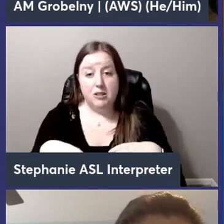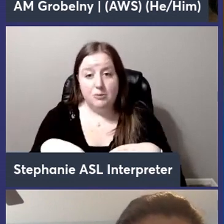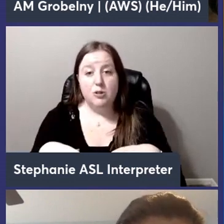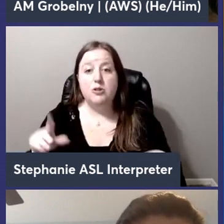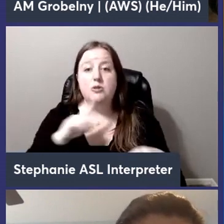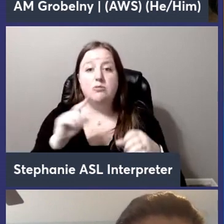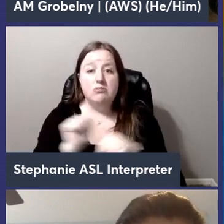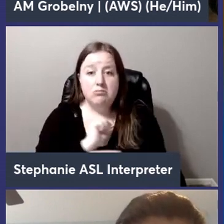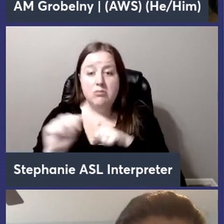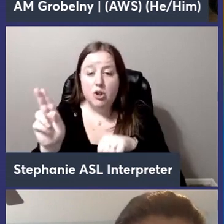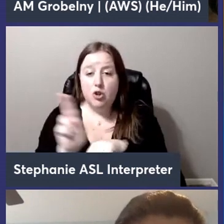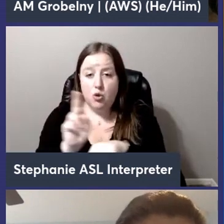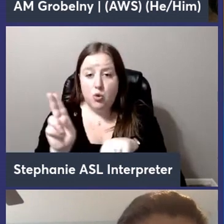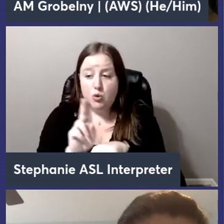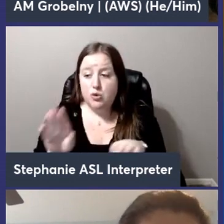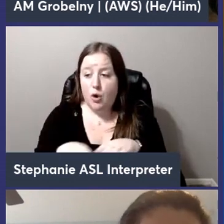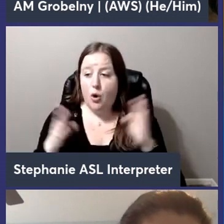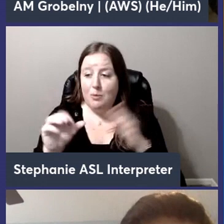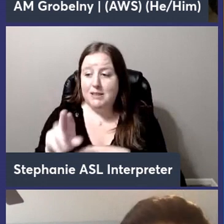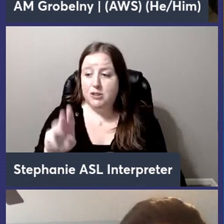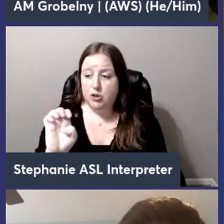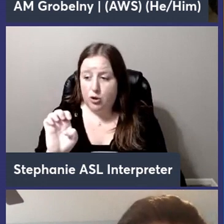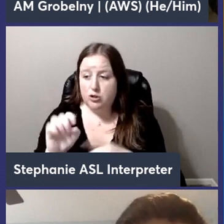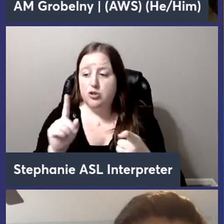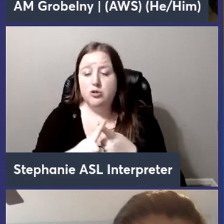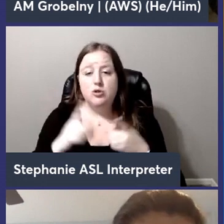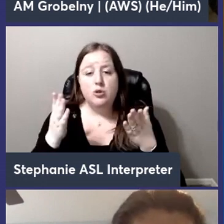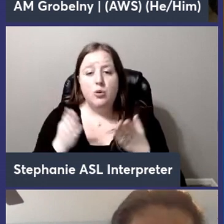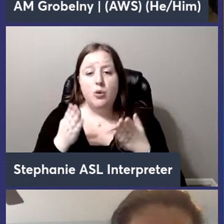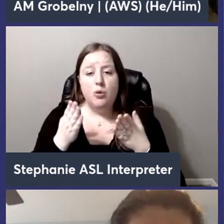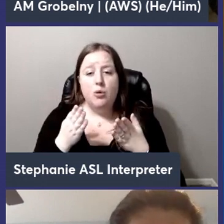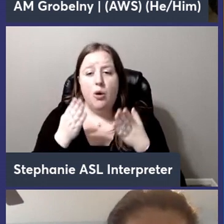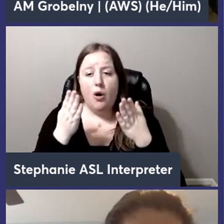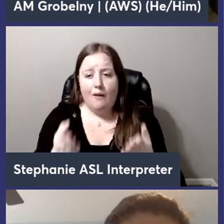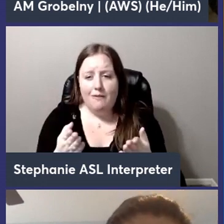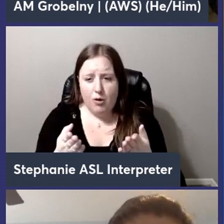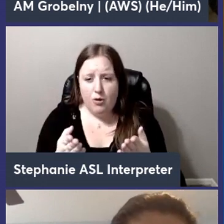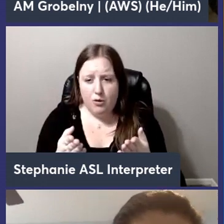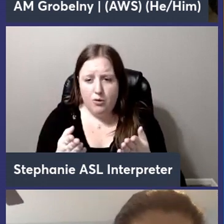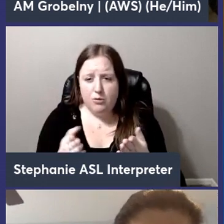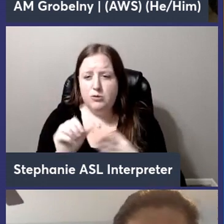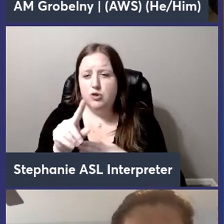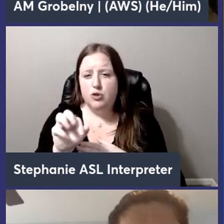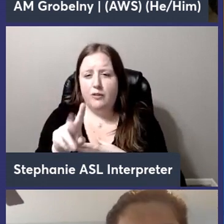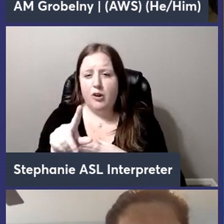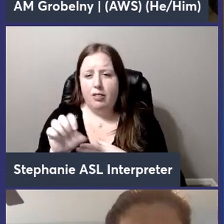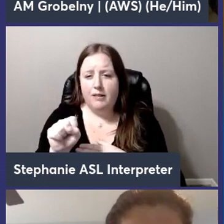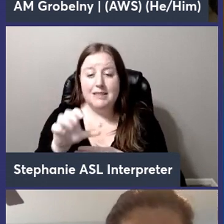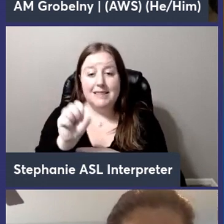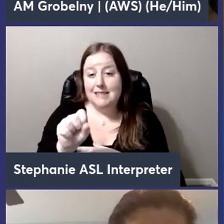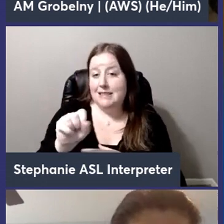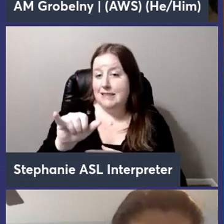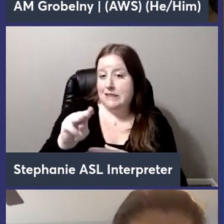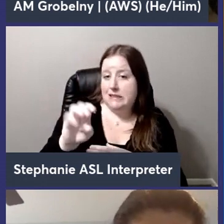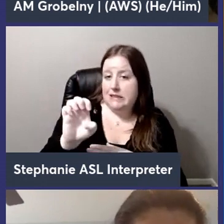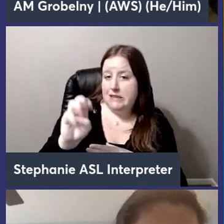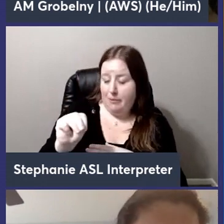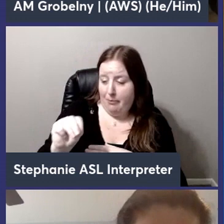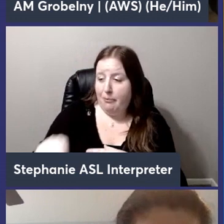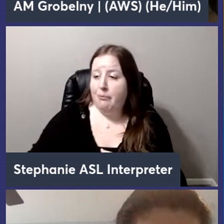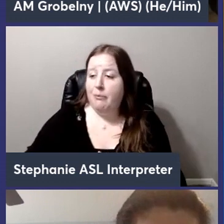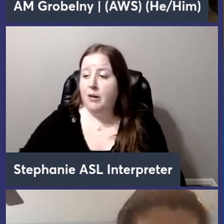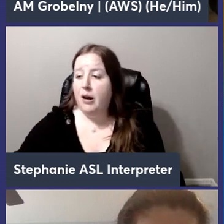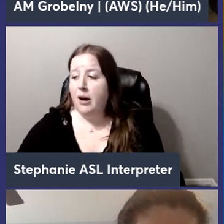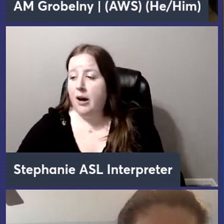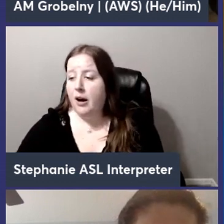actually used OpenSearch to offer SIEM offerings, right? So is it a SIEM? I mean, you know, again, there's a lot